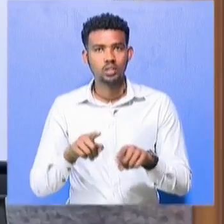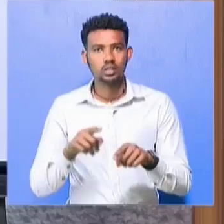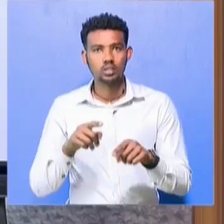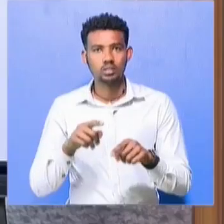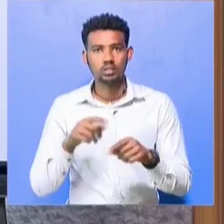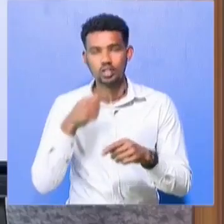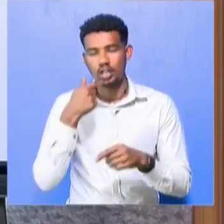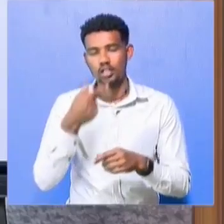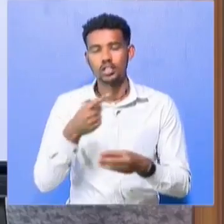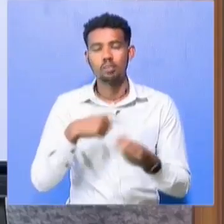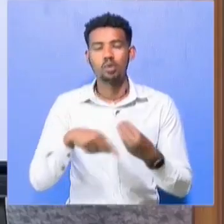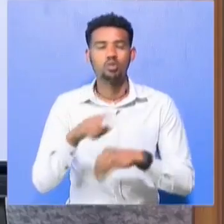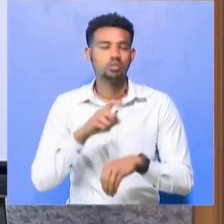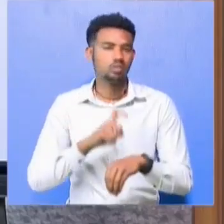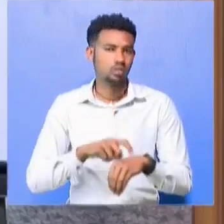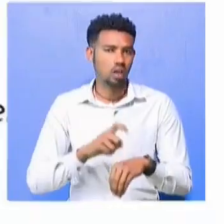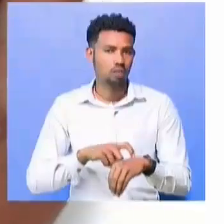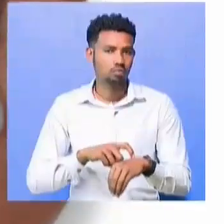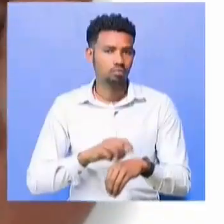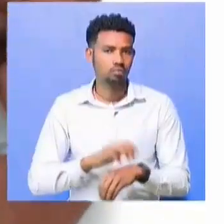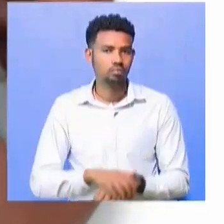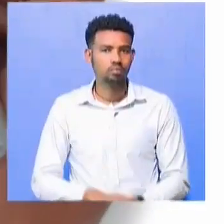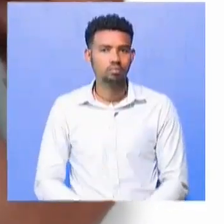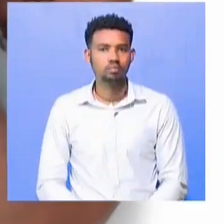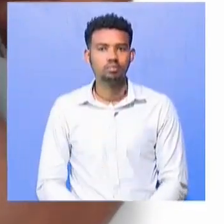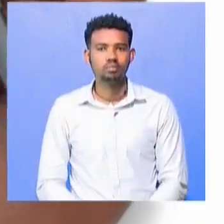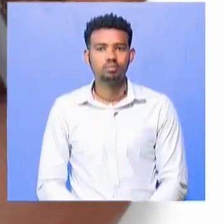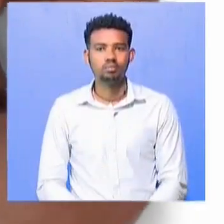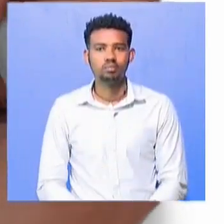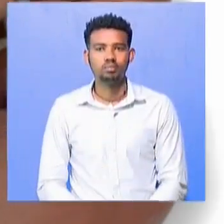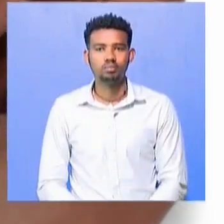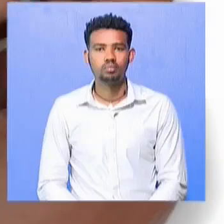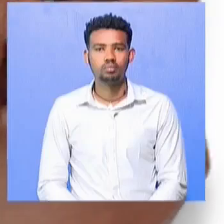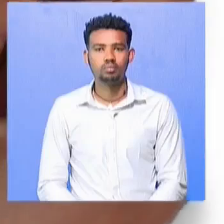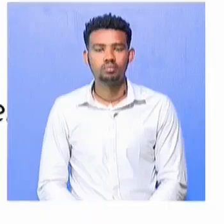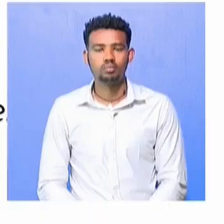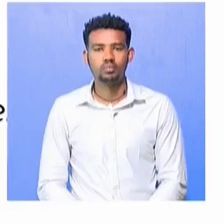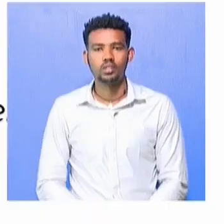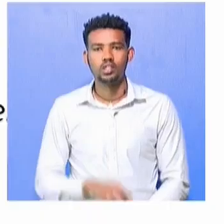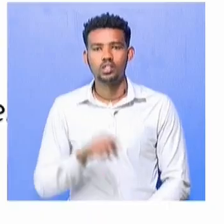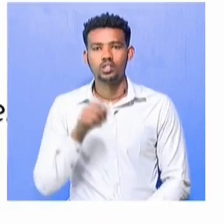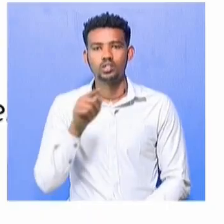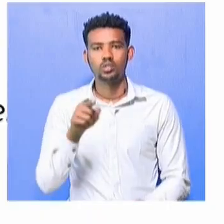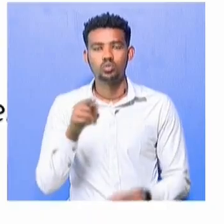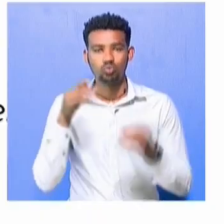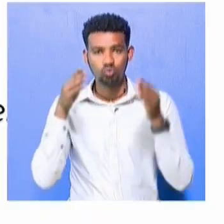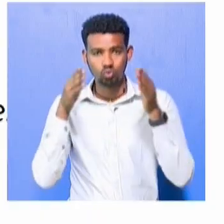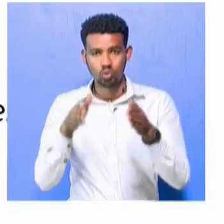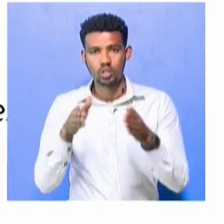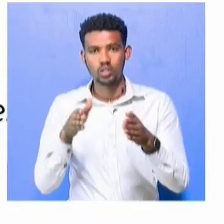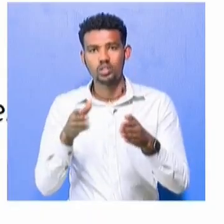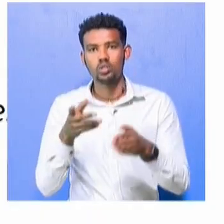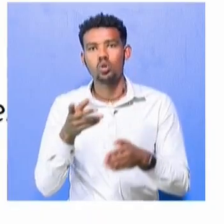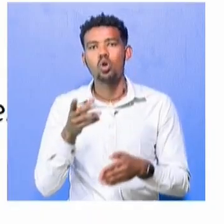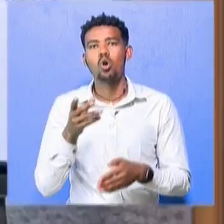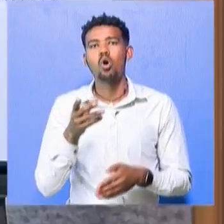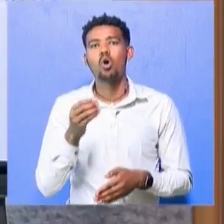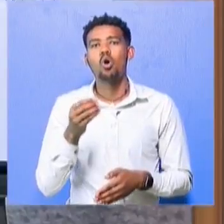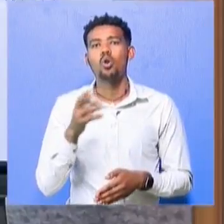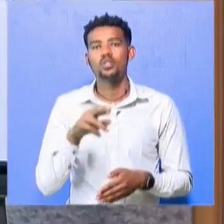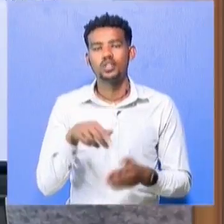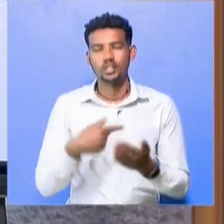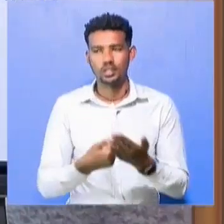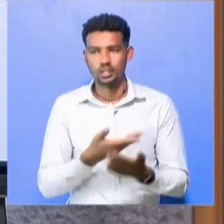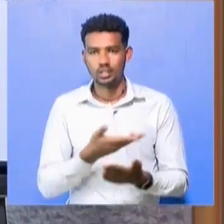time. Here now, what is the thing? So you should focus on all these issues. Things, it's maybe thing